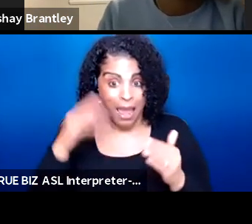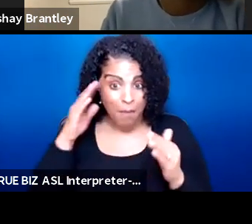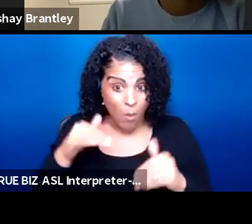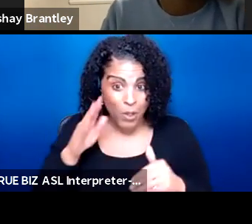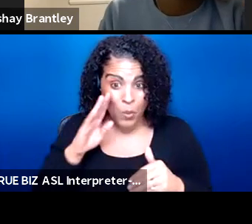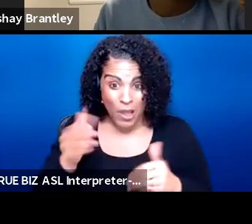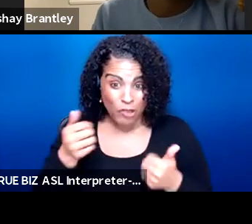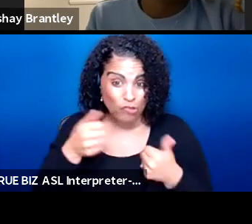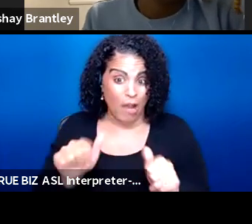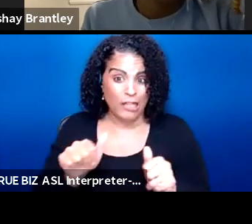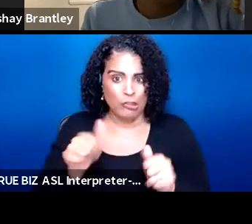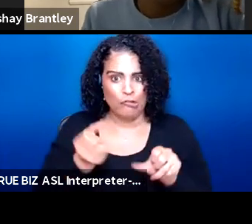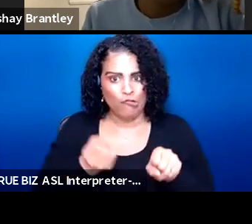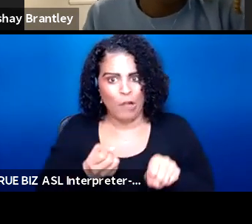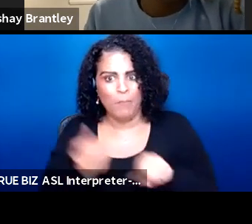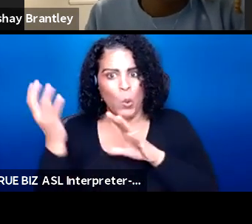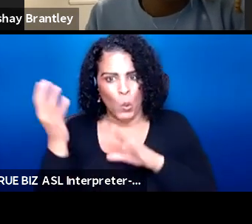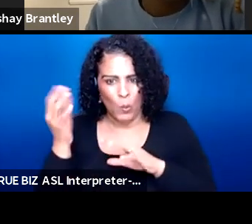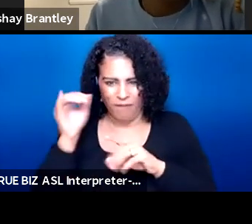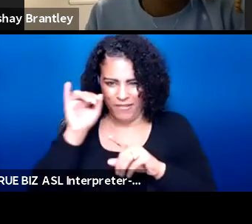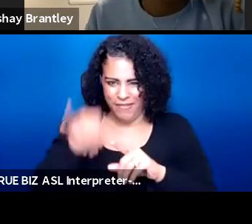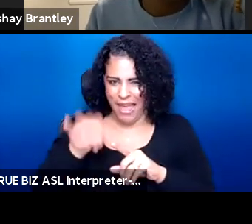annihilate or remove elitism